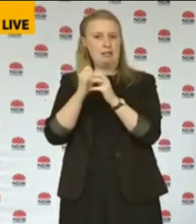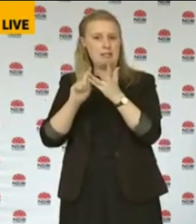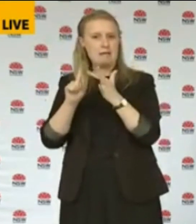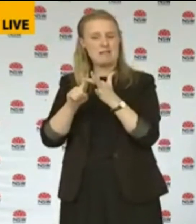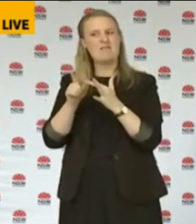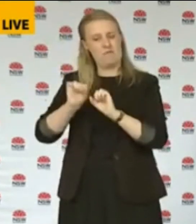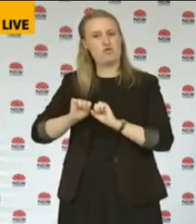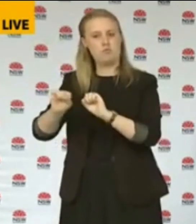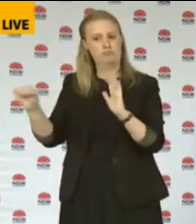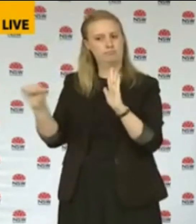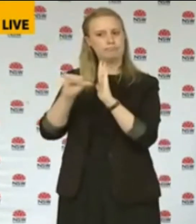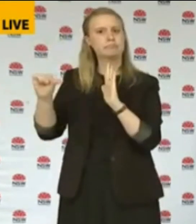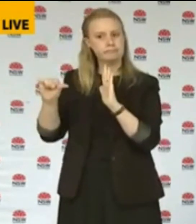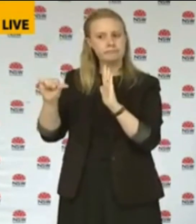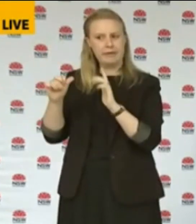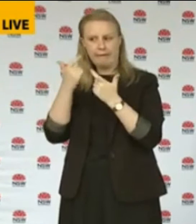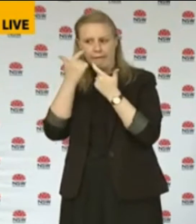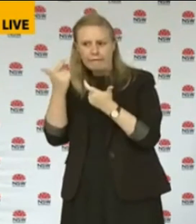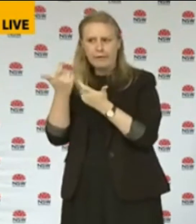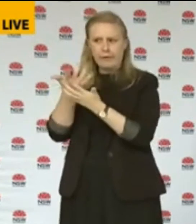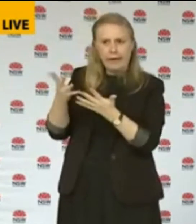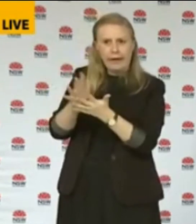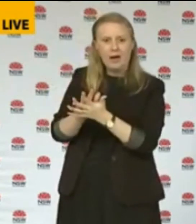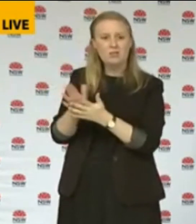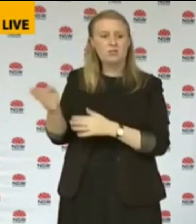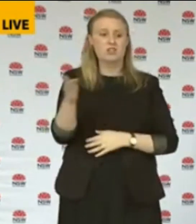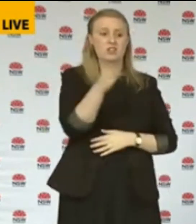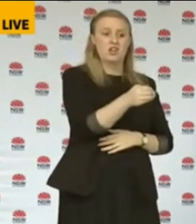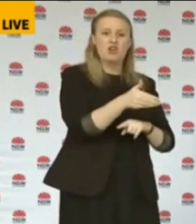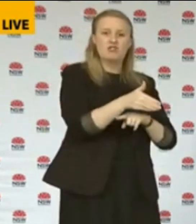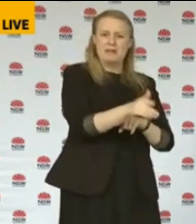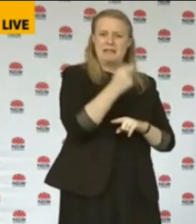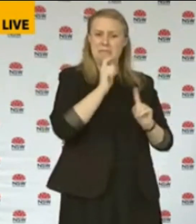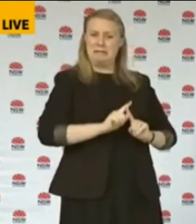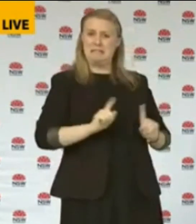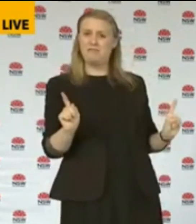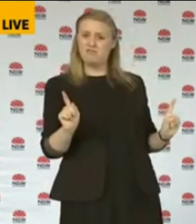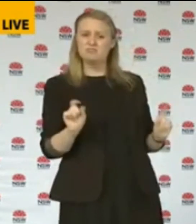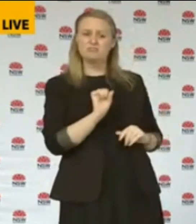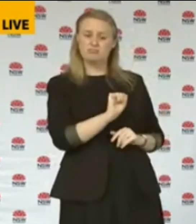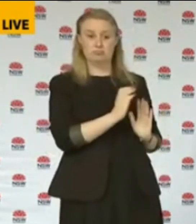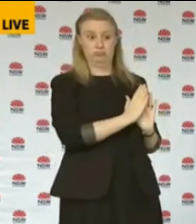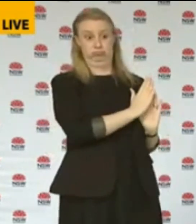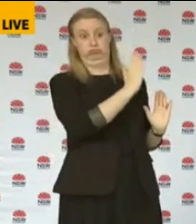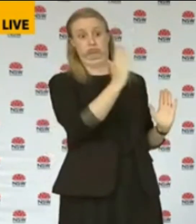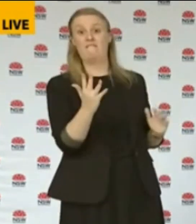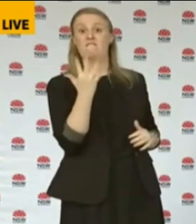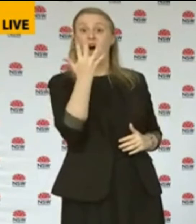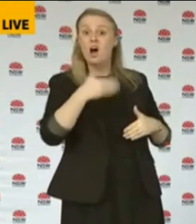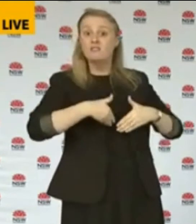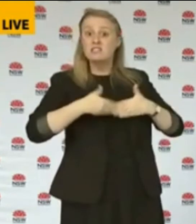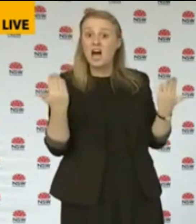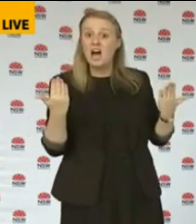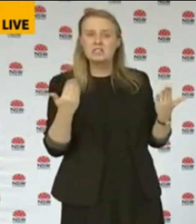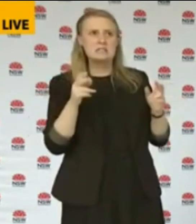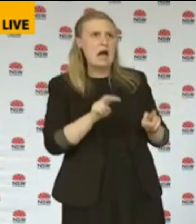little different issue, and that is it's literally 5 days. In some cases, the real enthusiasts will be there for 5 days and possibly for 10 to 12